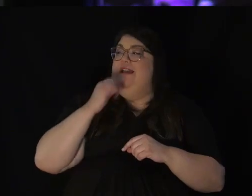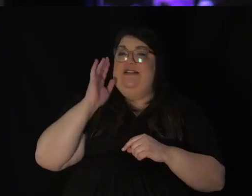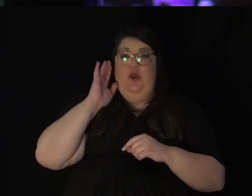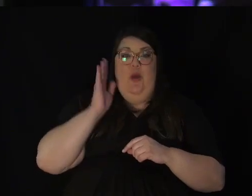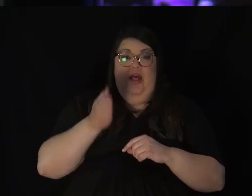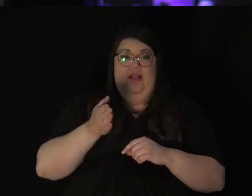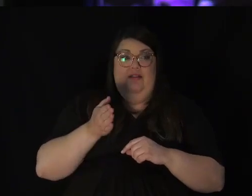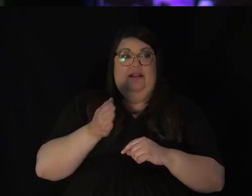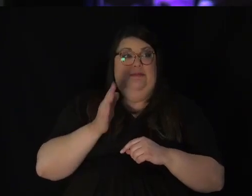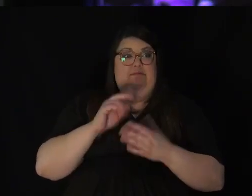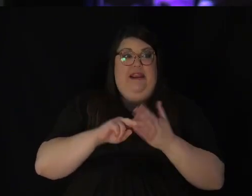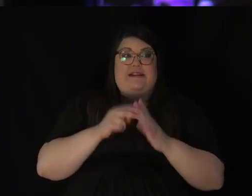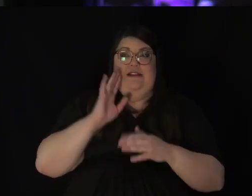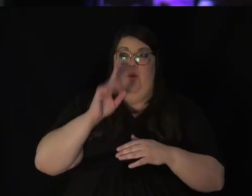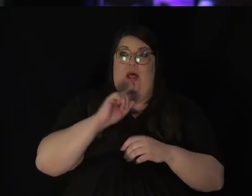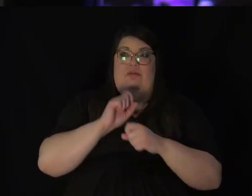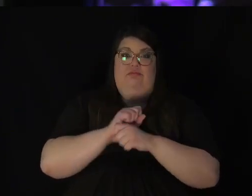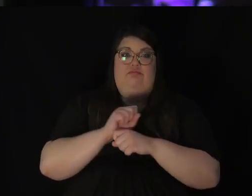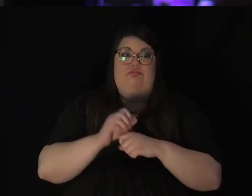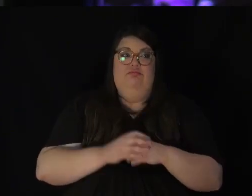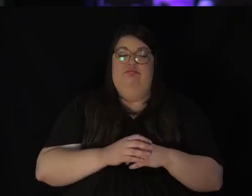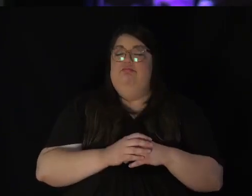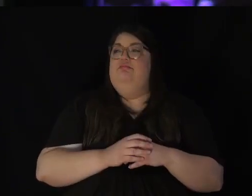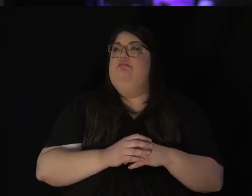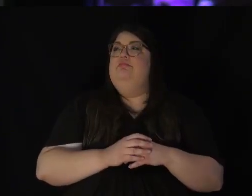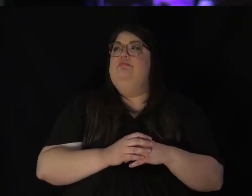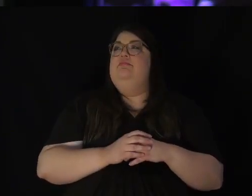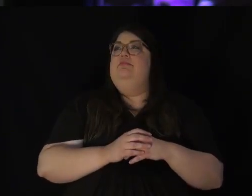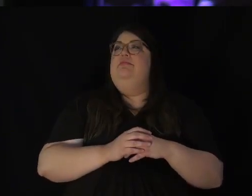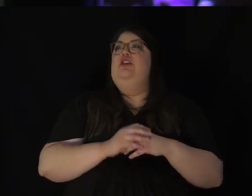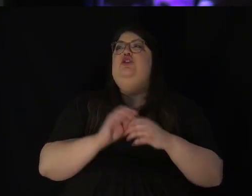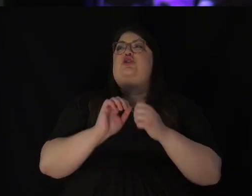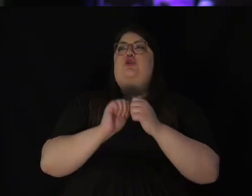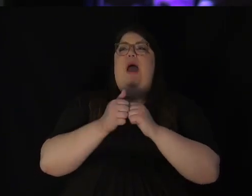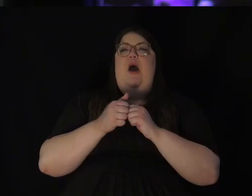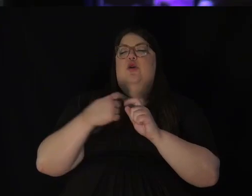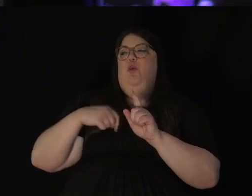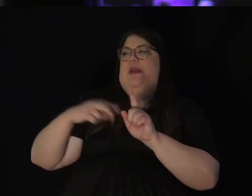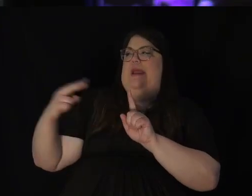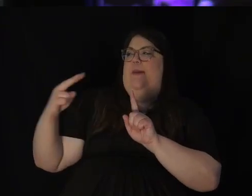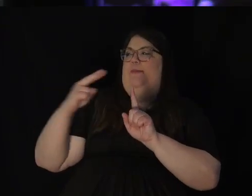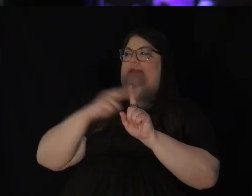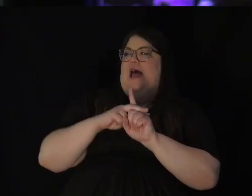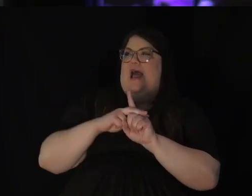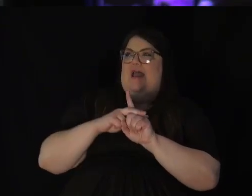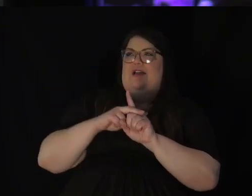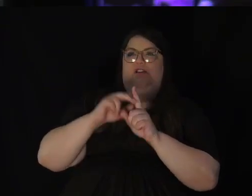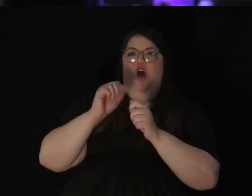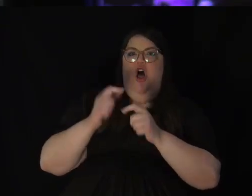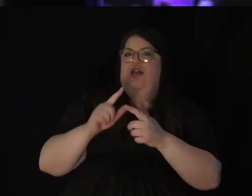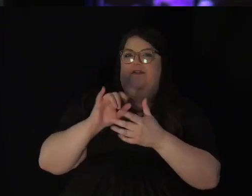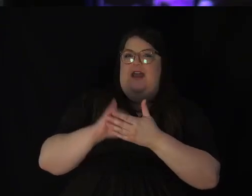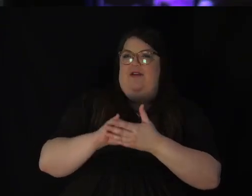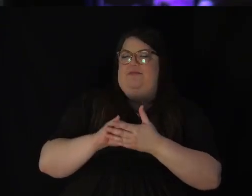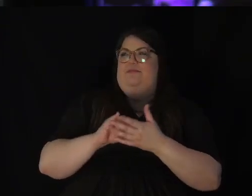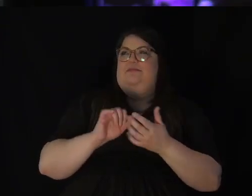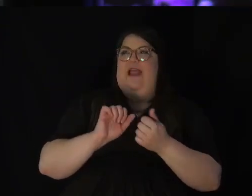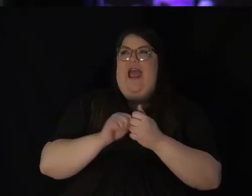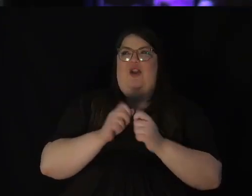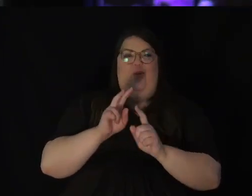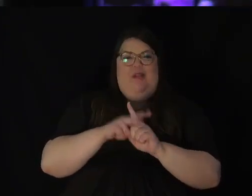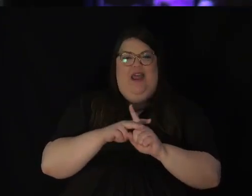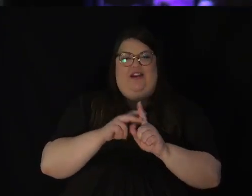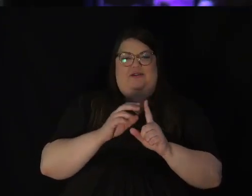do it, he will do it. So how do we apply all of this, applying numbers to my